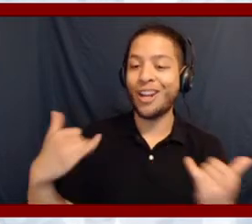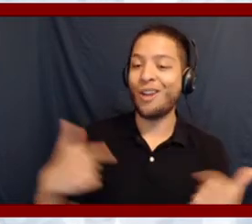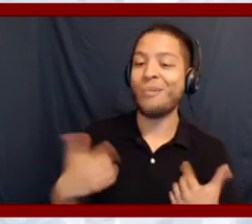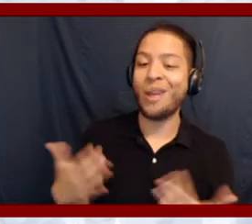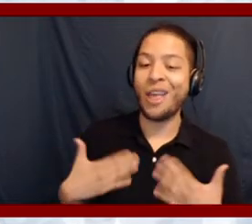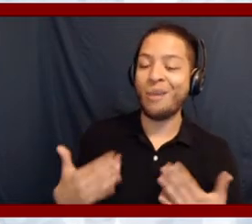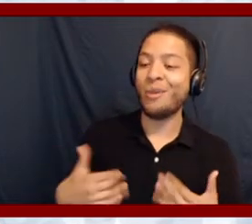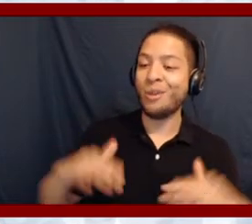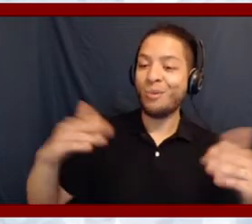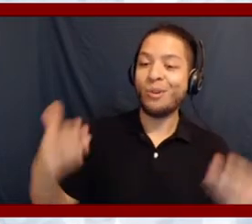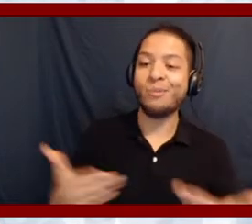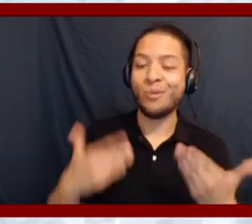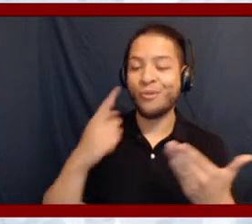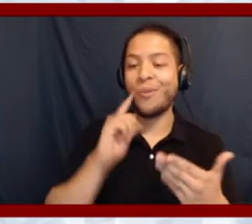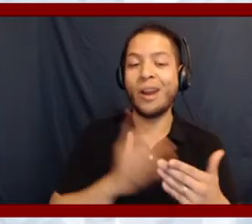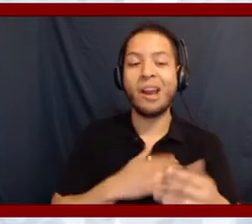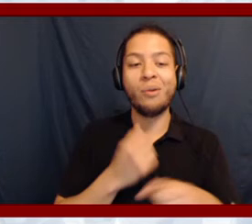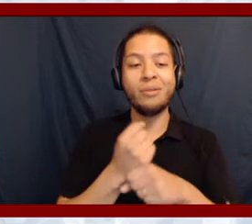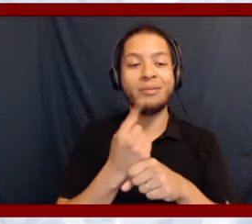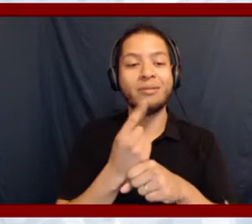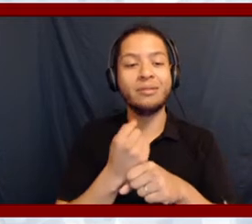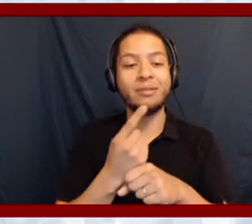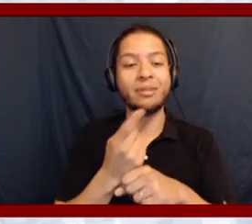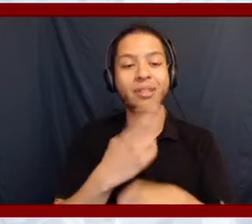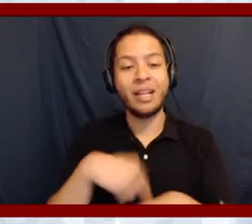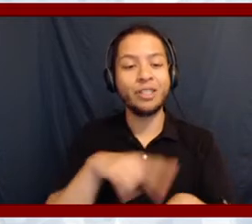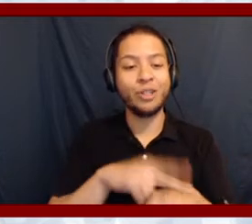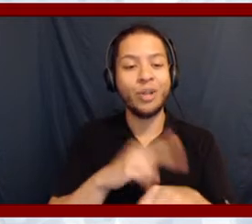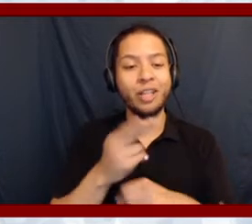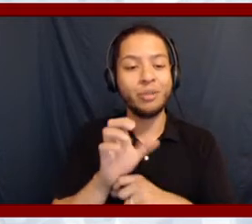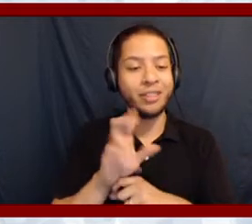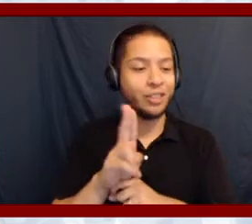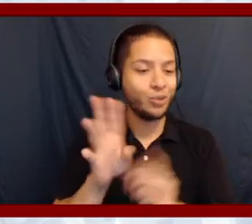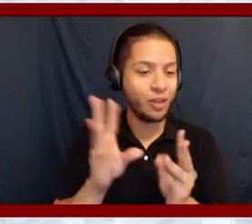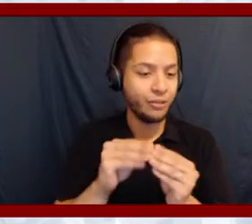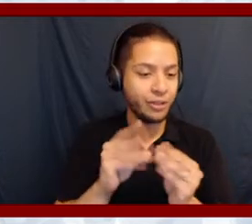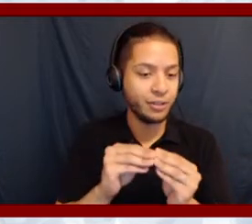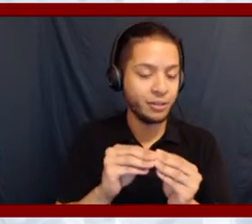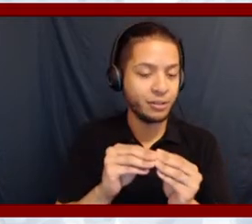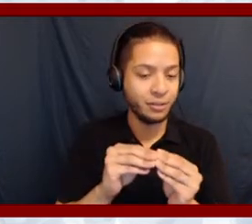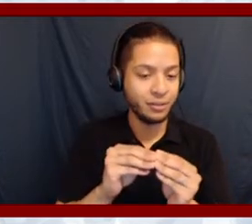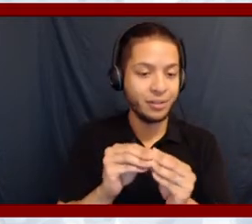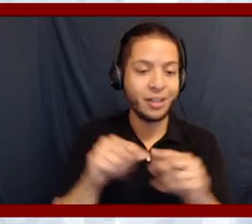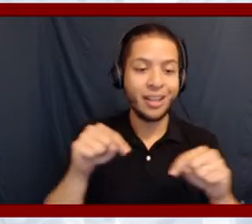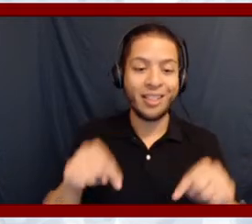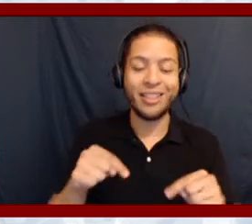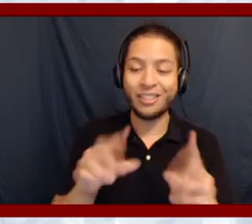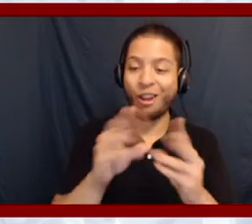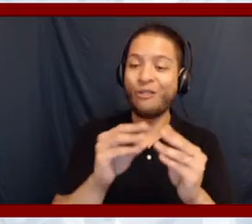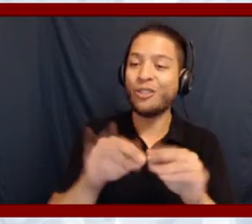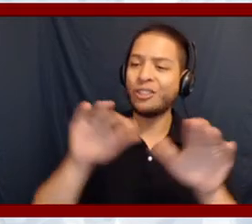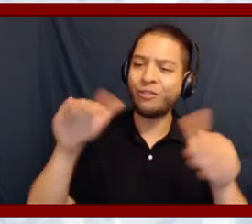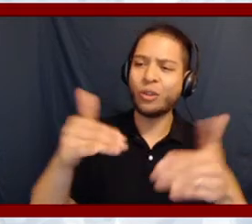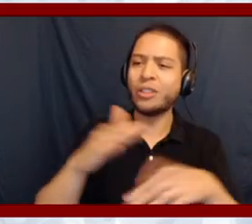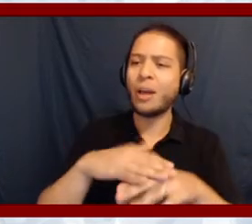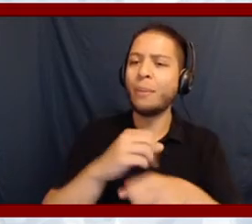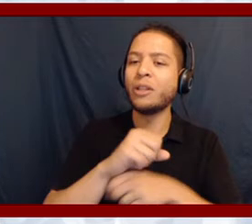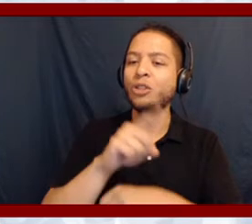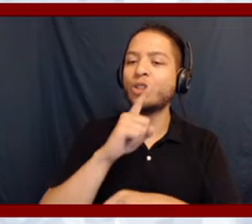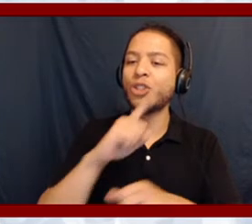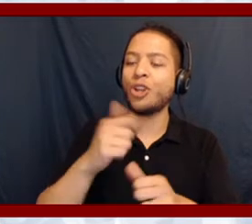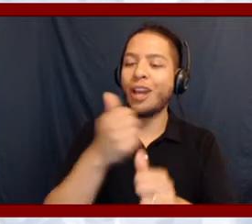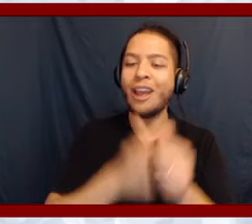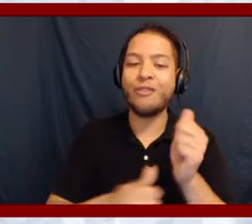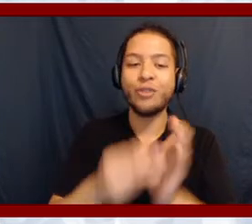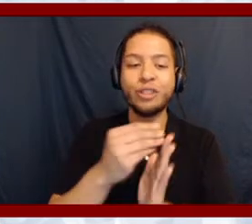Week Conference. The Arts Endowment is committed to making sure that every student everywhere in America has access